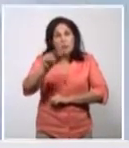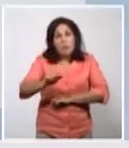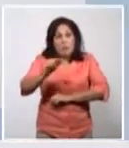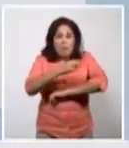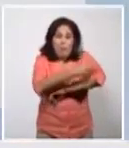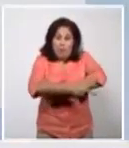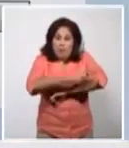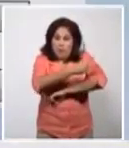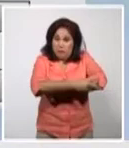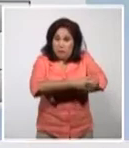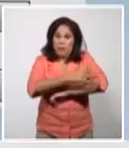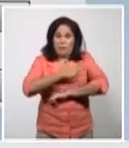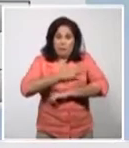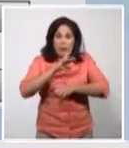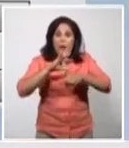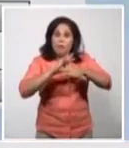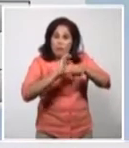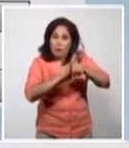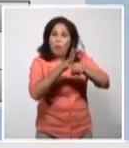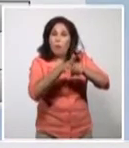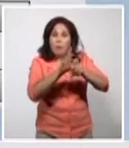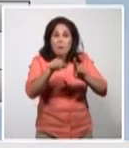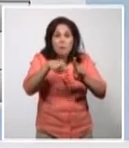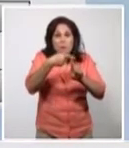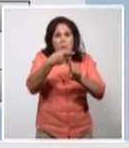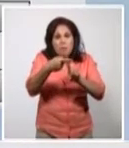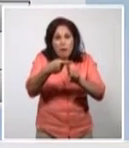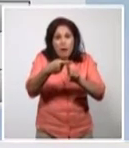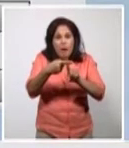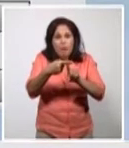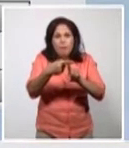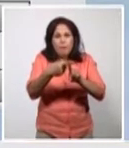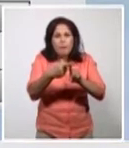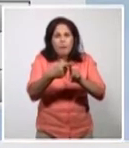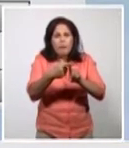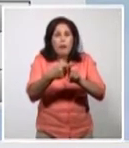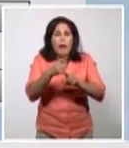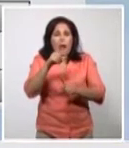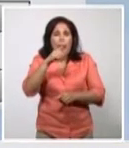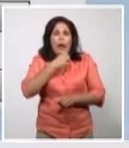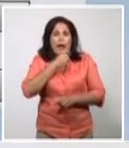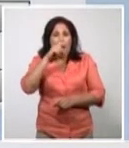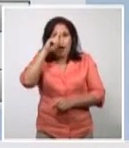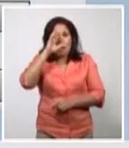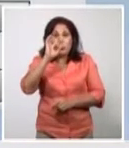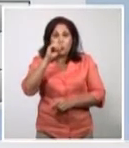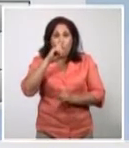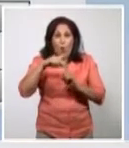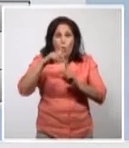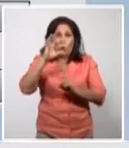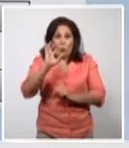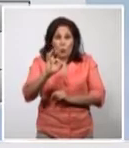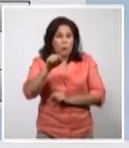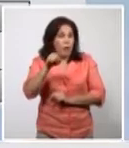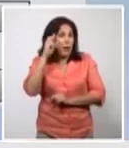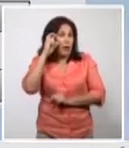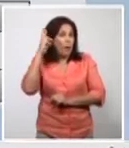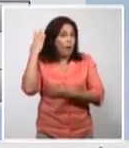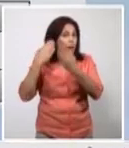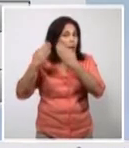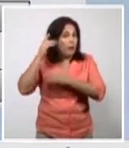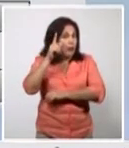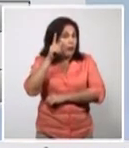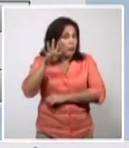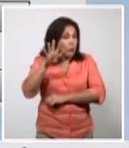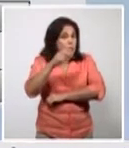The Kingdom of Lesotho joined the group. We had talked about 14 countries that were